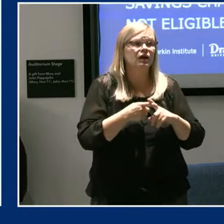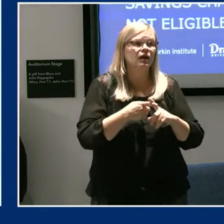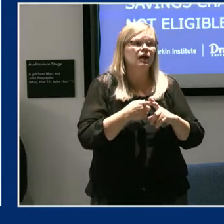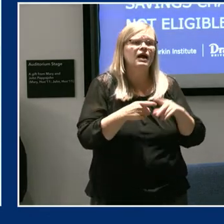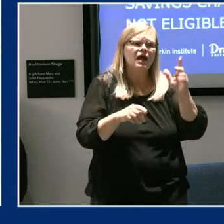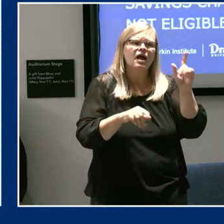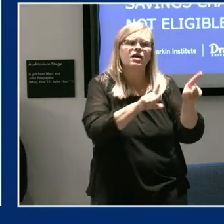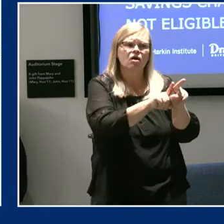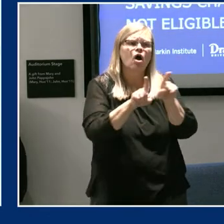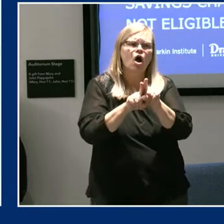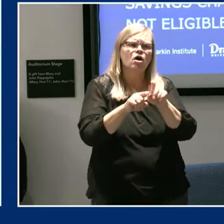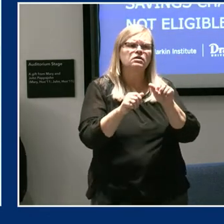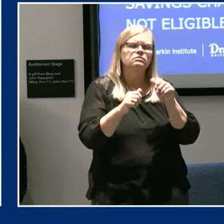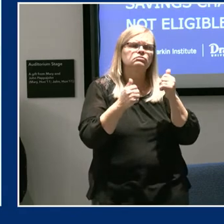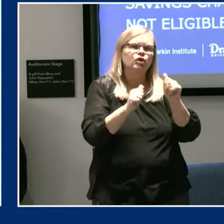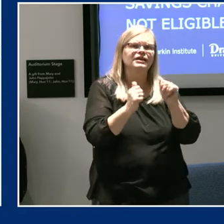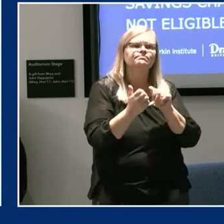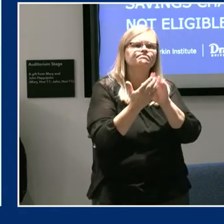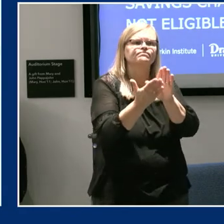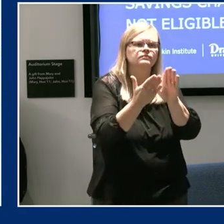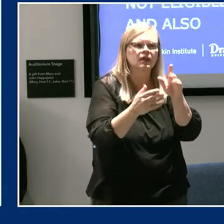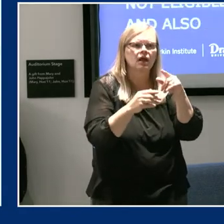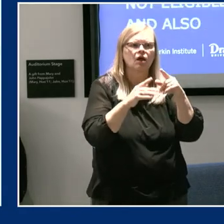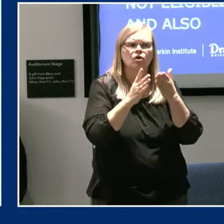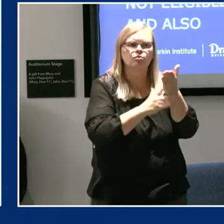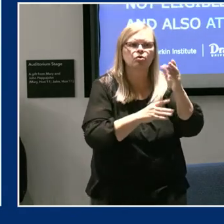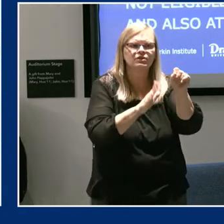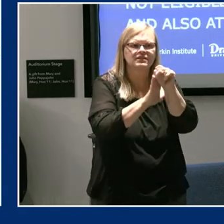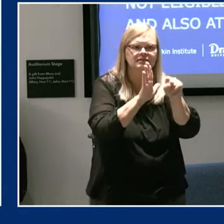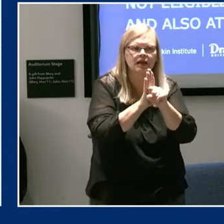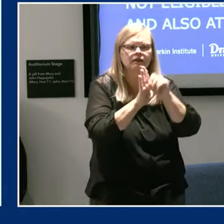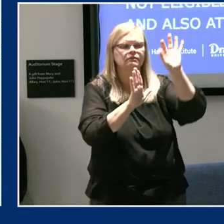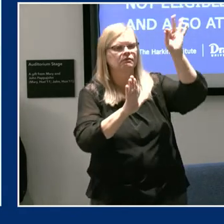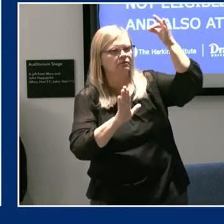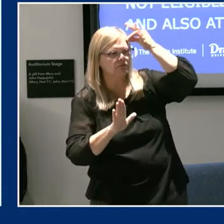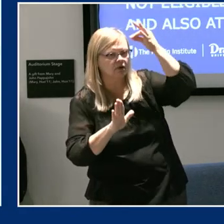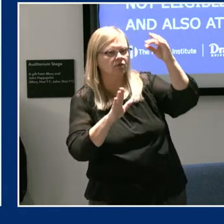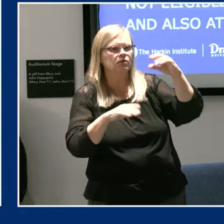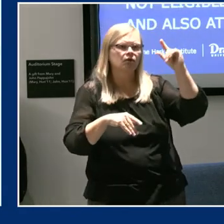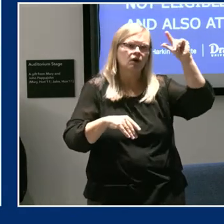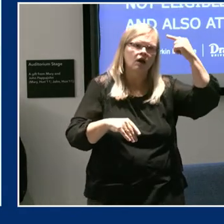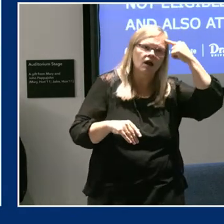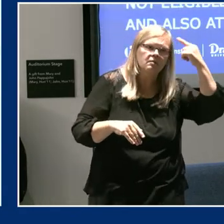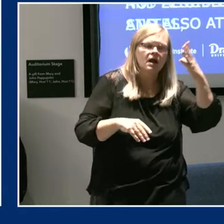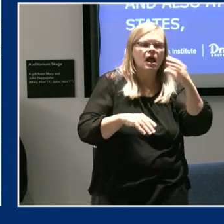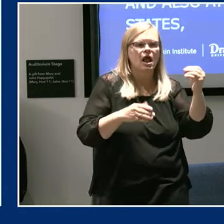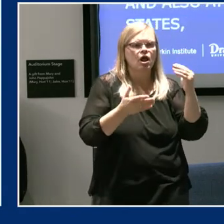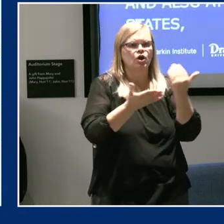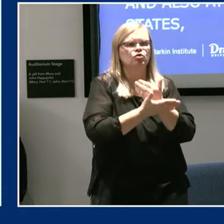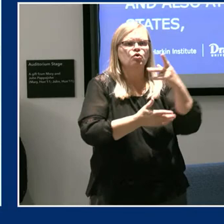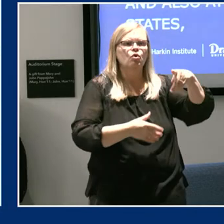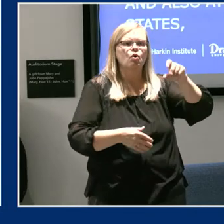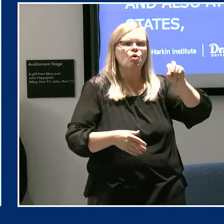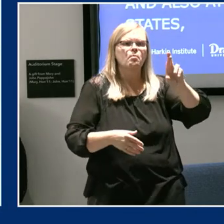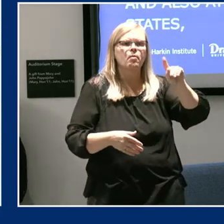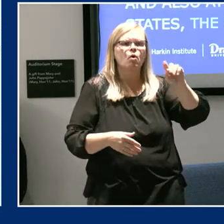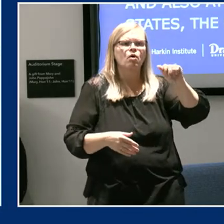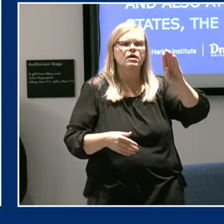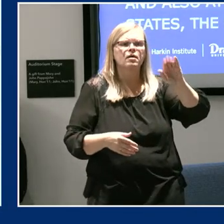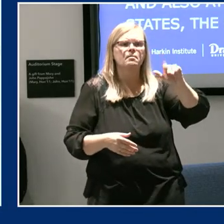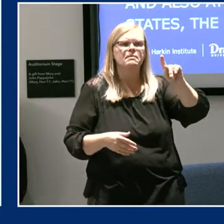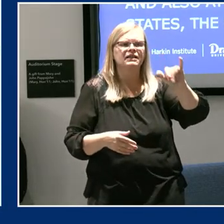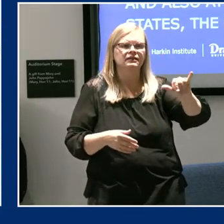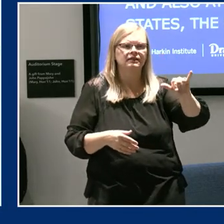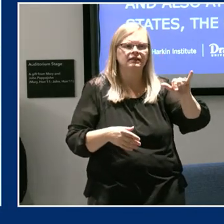to address these by the states, the federal government, a new portability initiative,